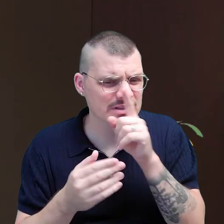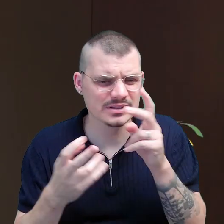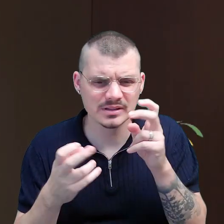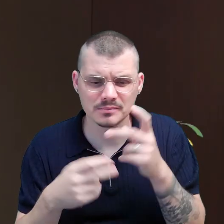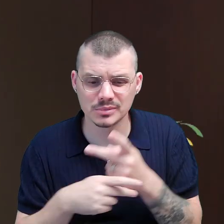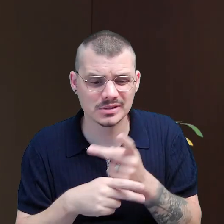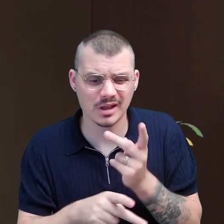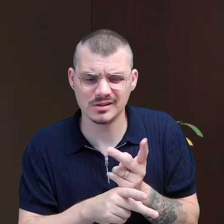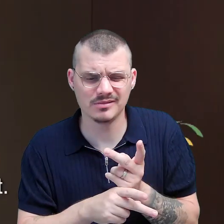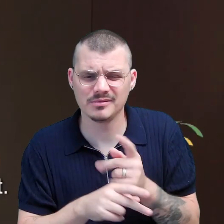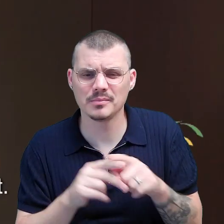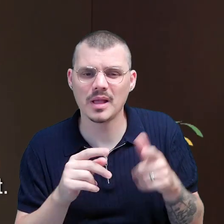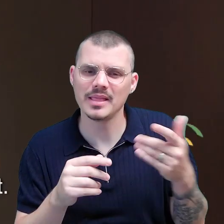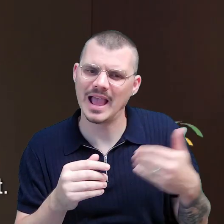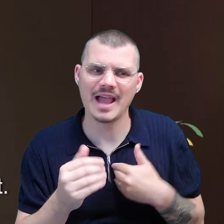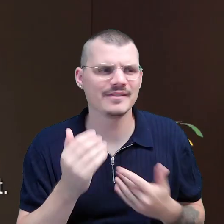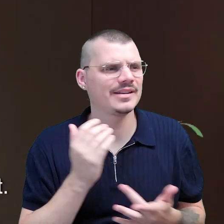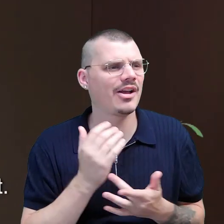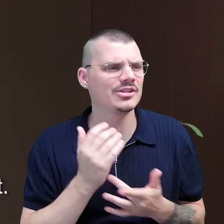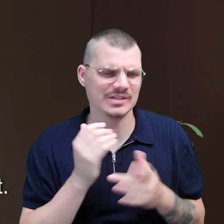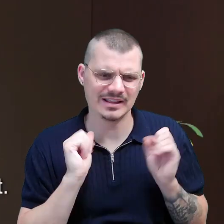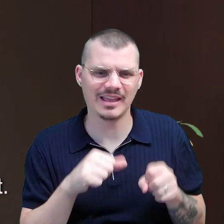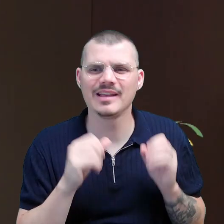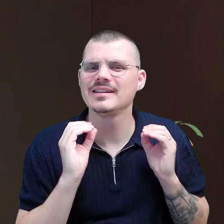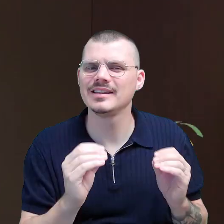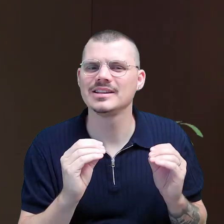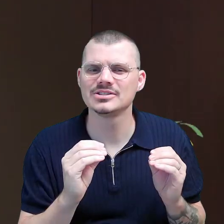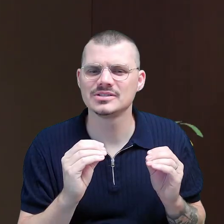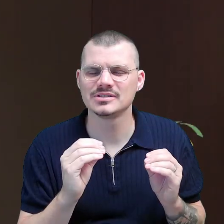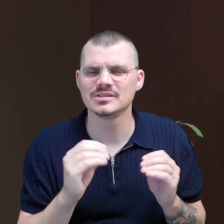really productive because they had the technology to do it.